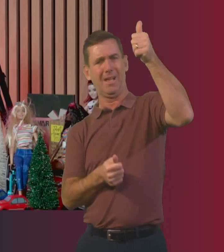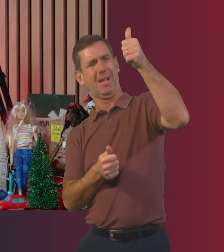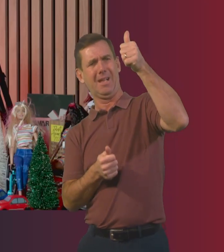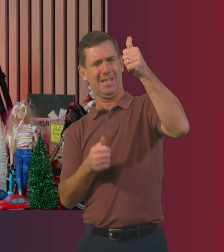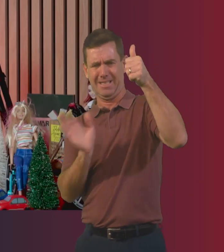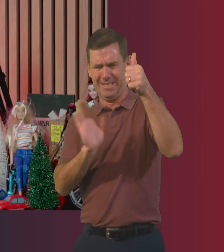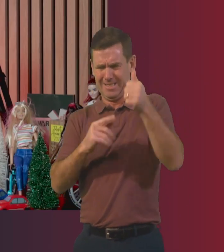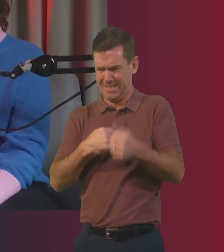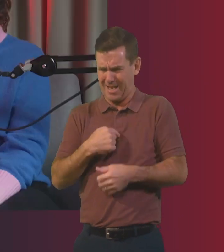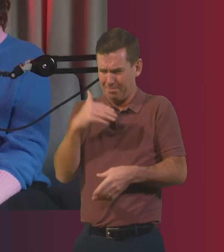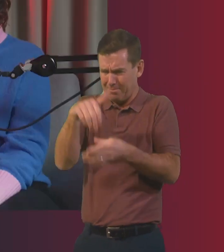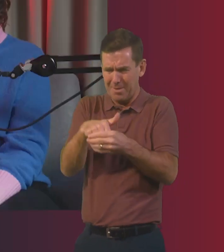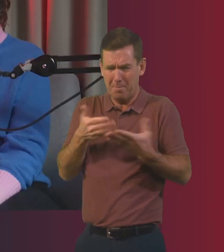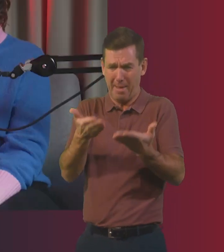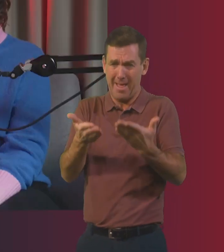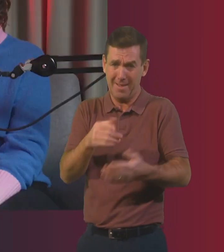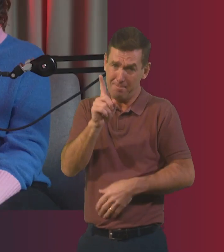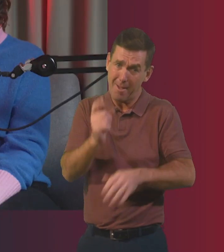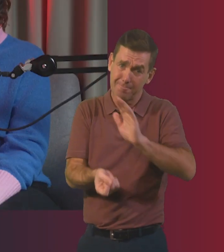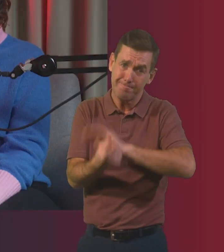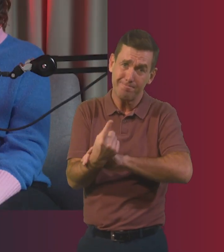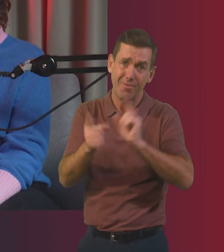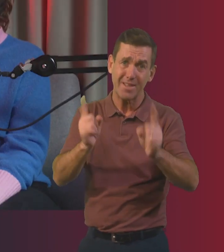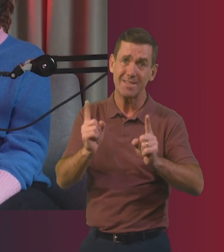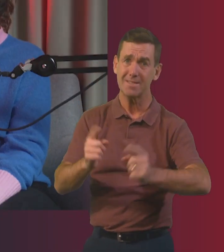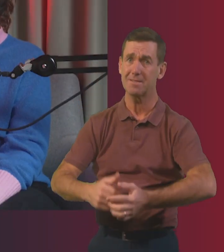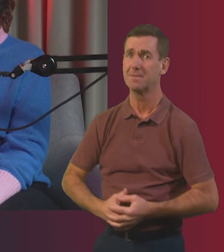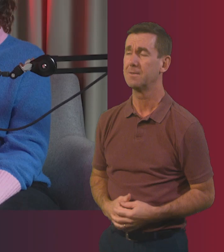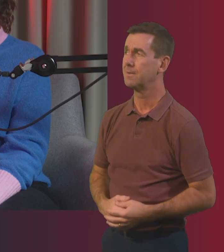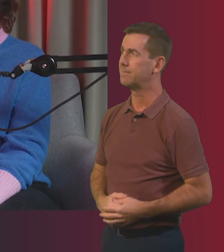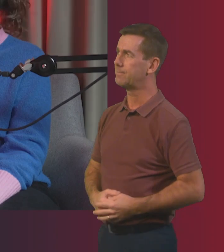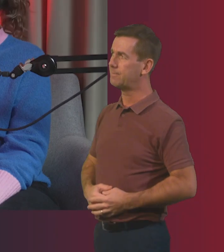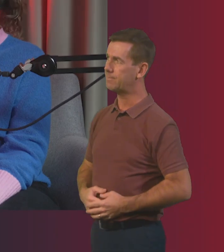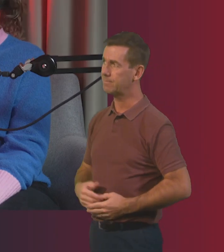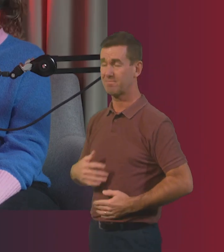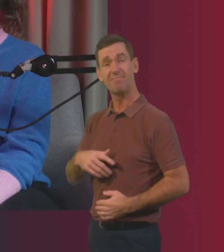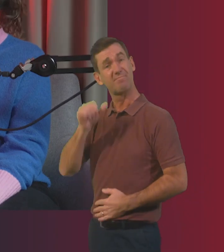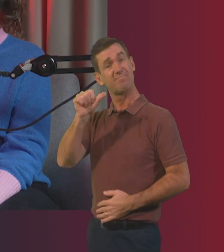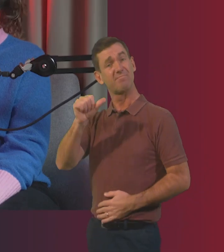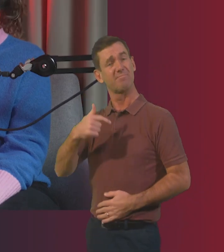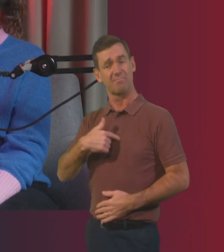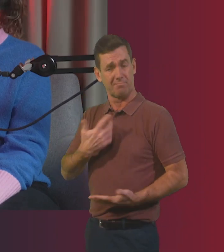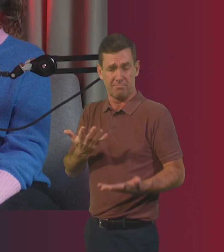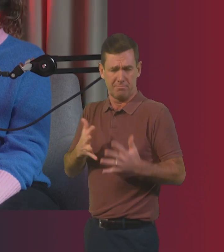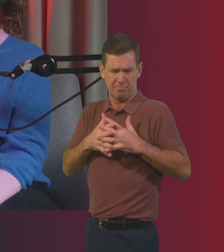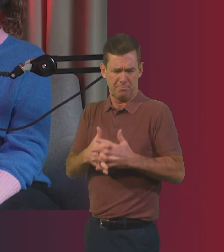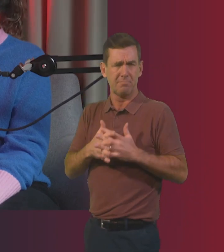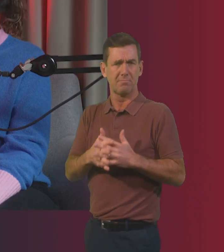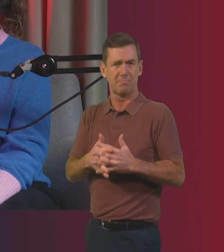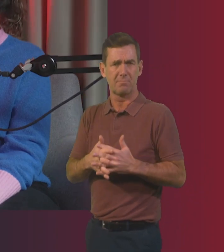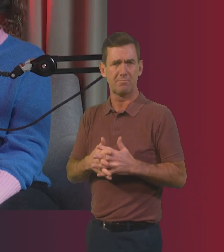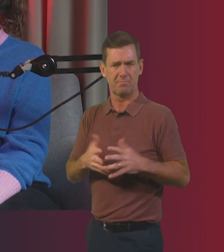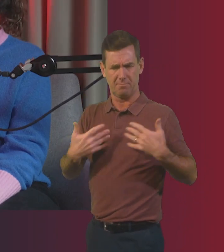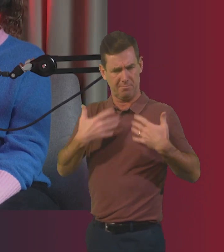go hand in hand. It does. And I'm quite grateful for it because it's sort of